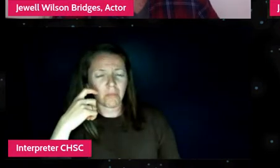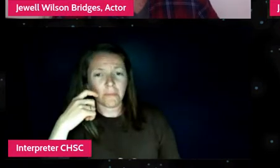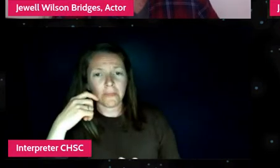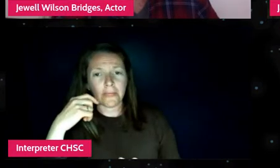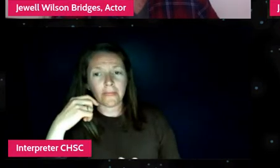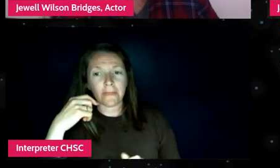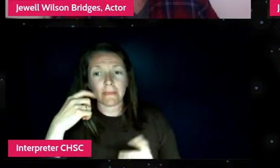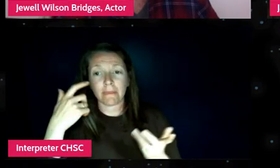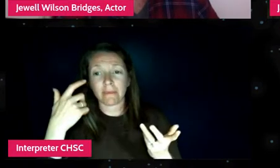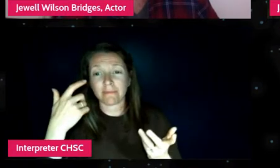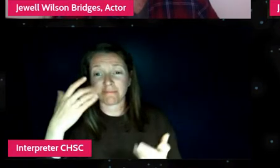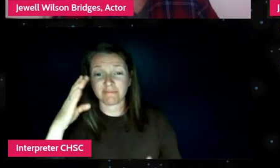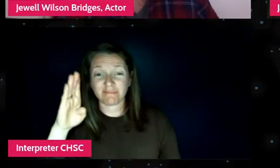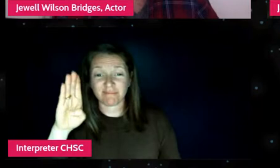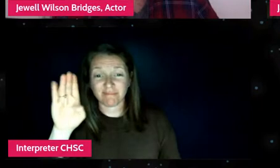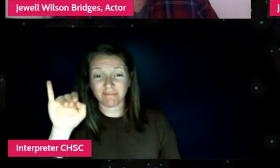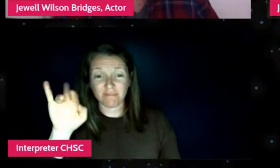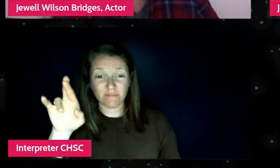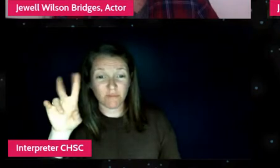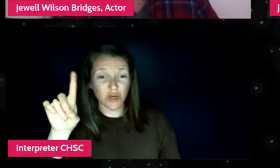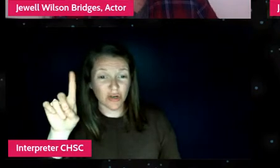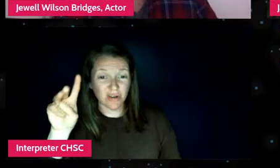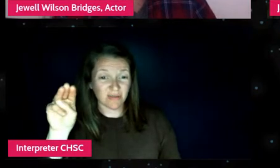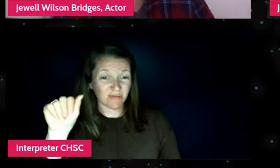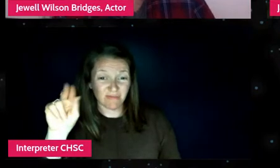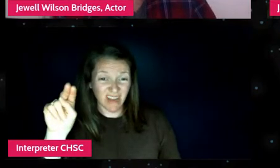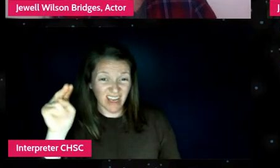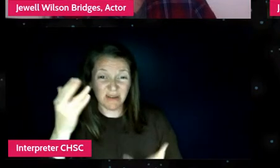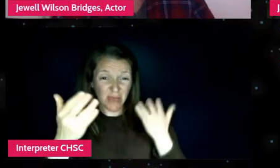I would say like Birdman is the first thing that